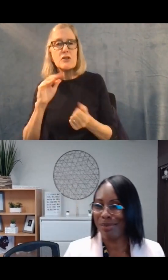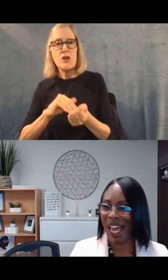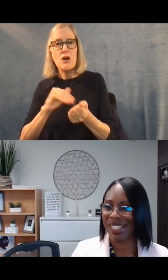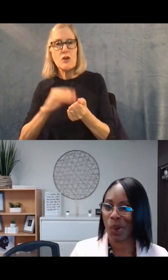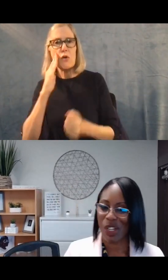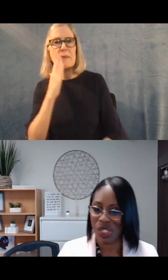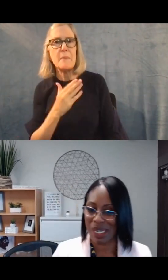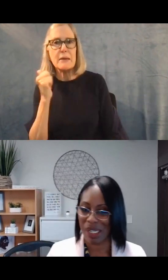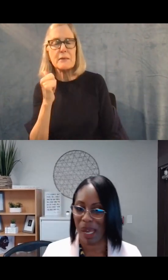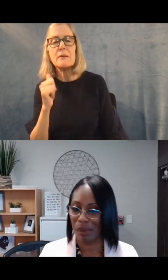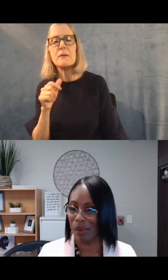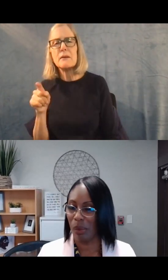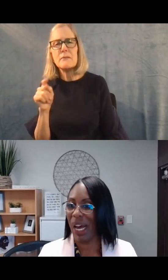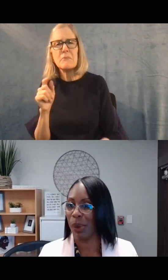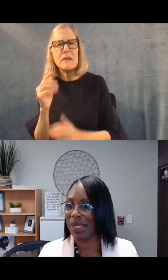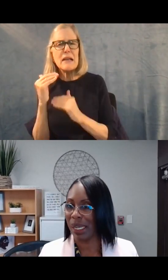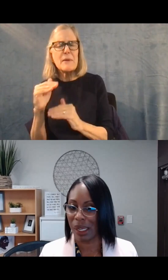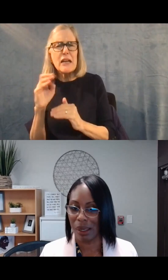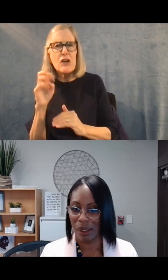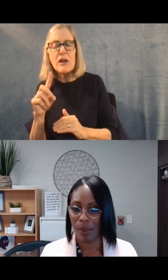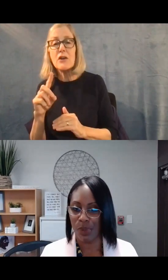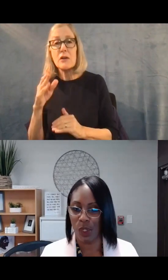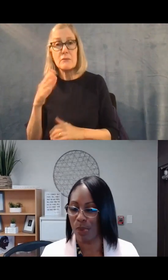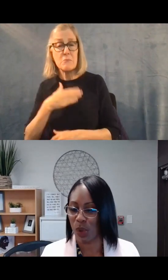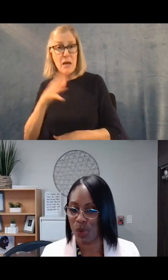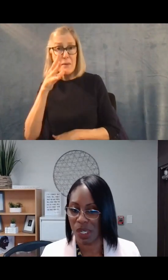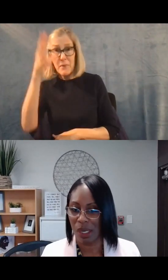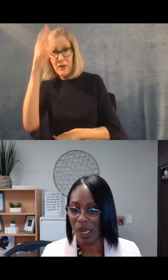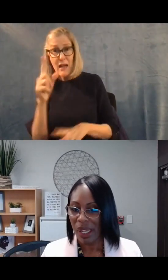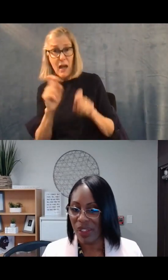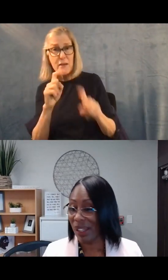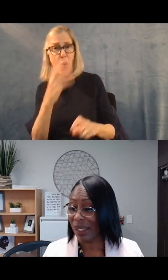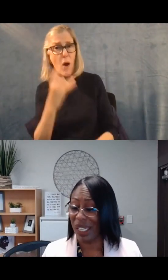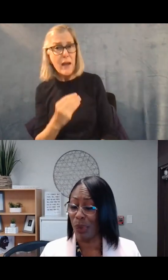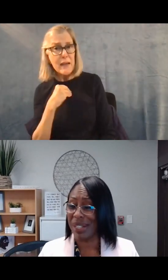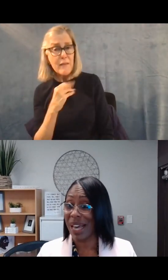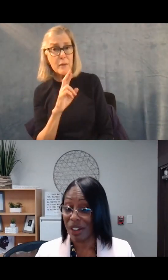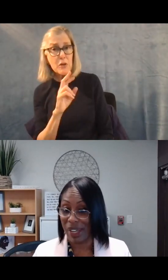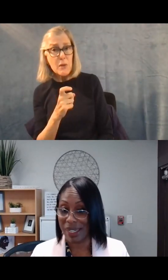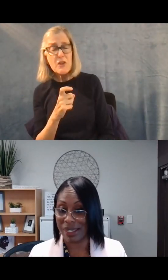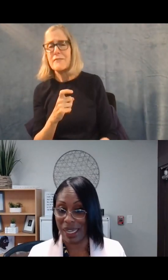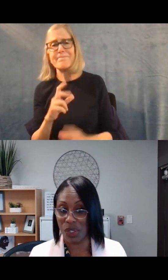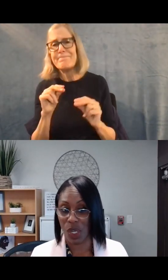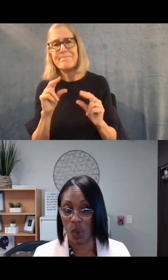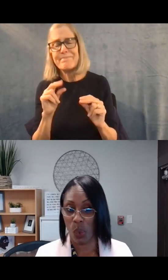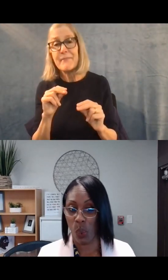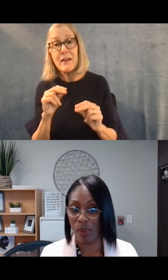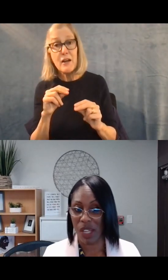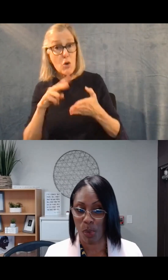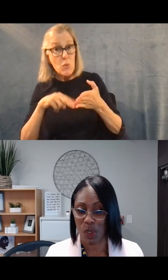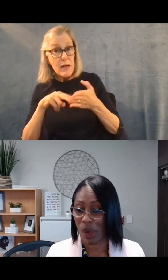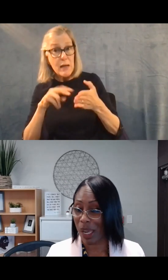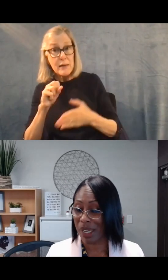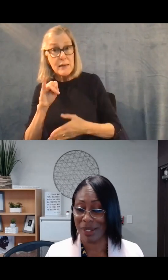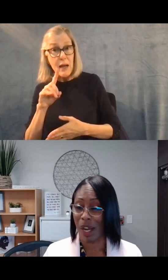parents asked questions about why they were taking a certain prescription. They likely didn't even read the side effects. And so when